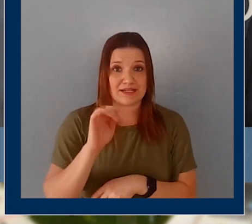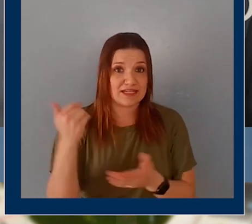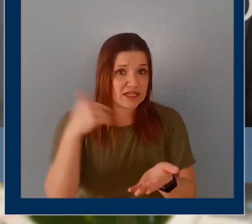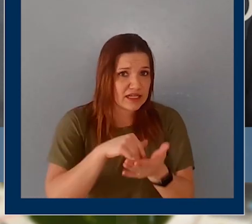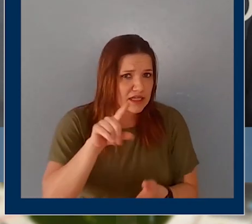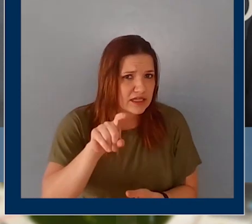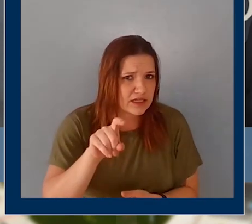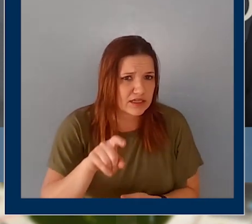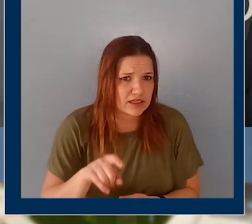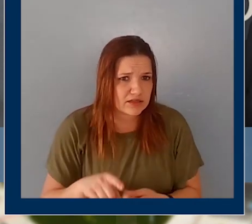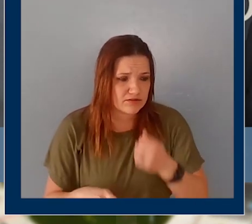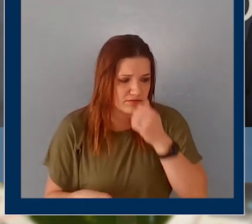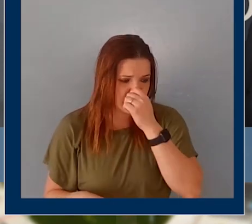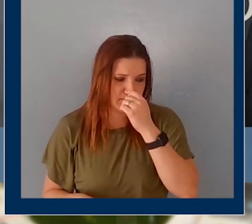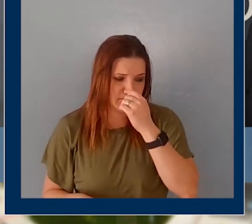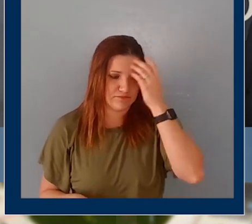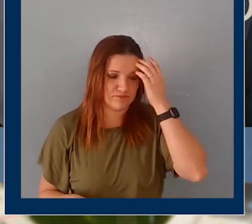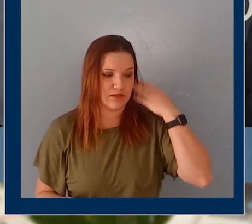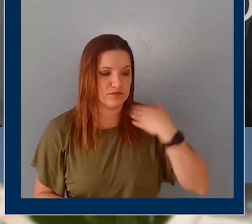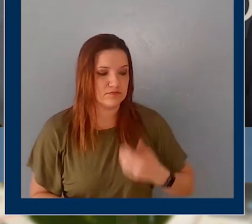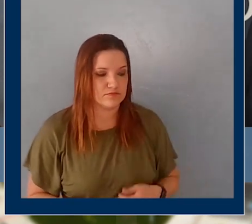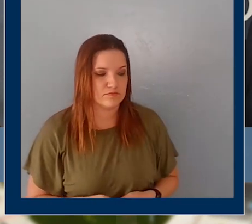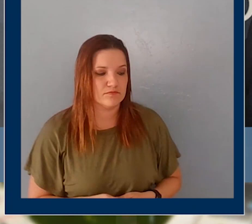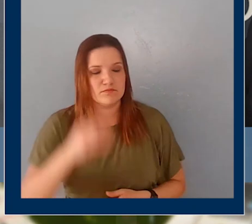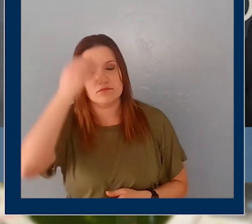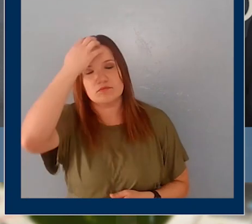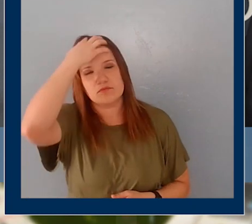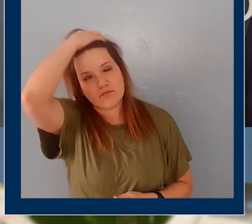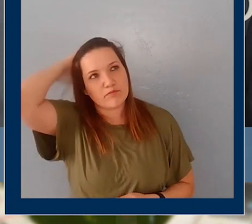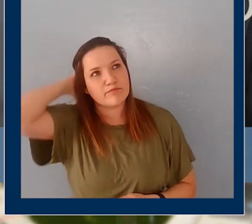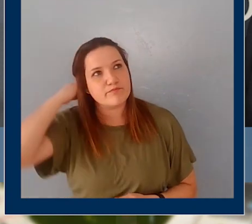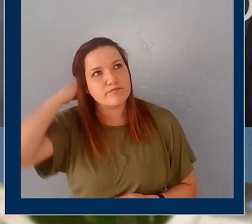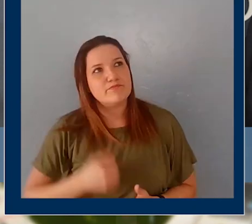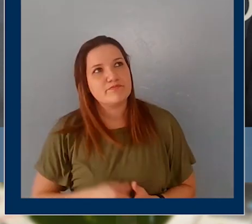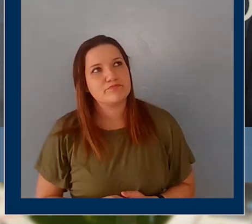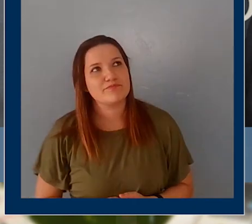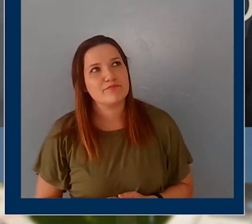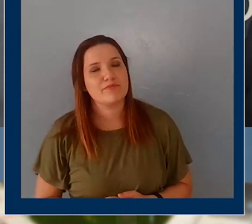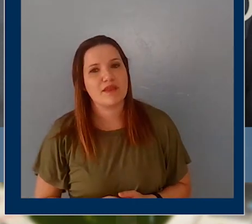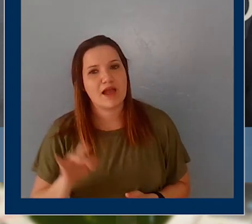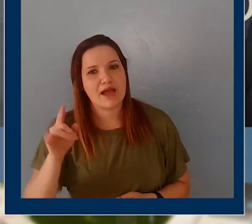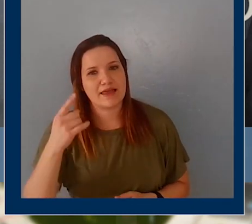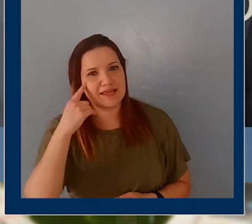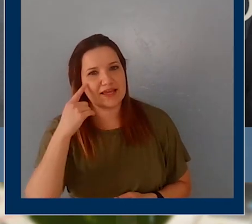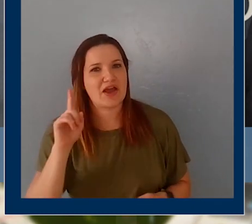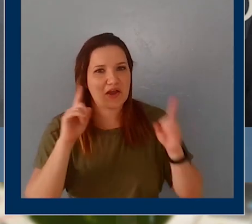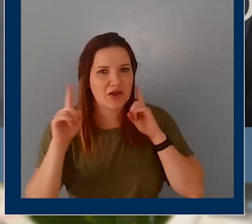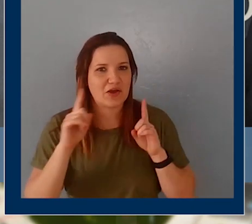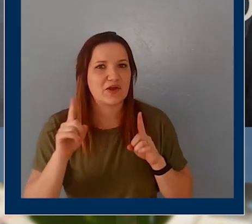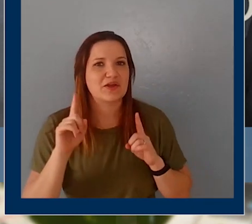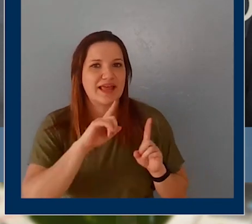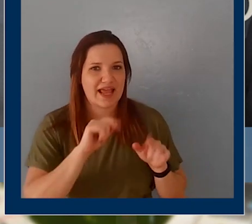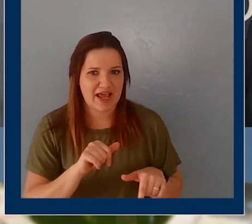another exposure, you do not have to quarantine at home. But if it's been outside 90